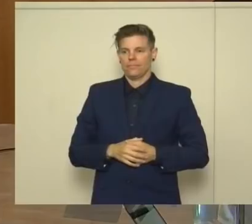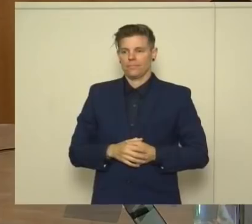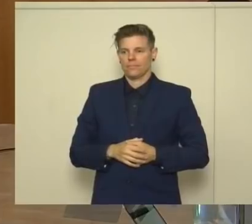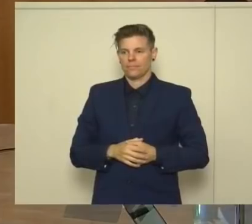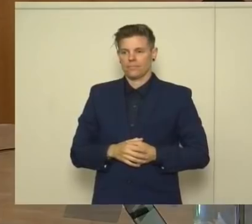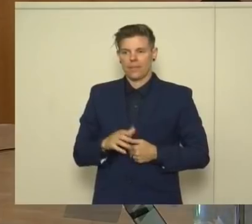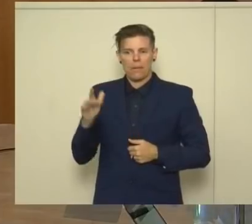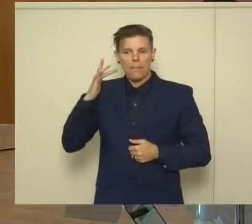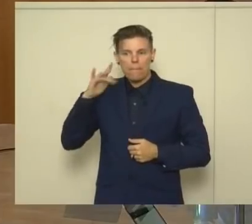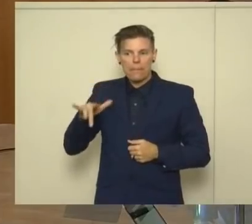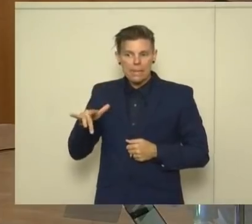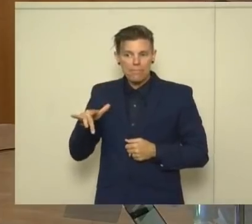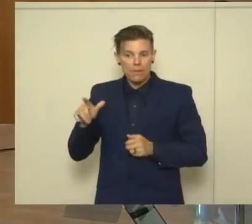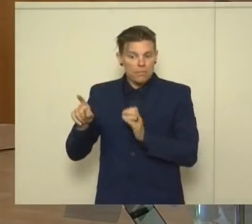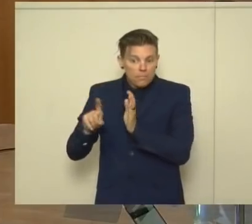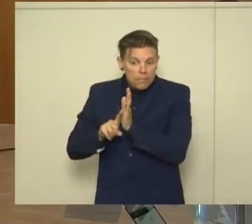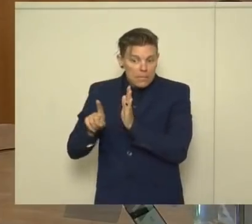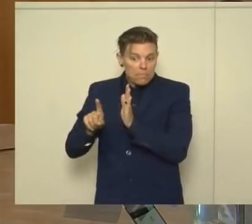Brittany, do we have you there?